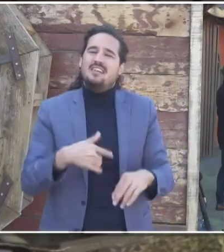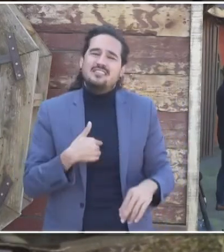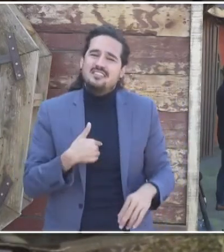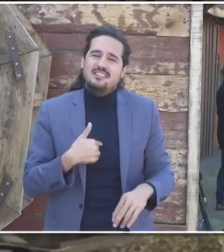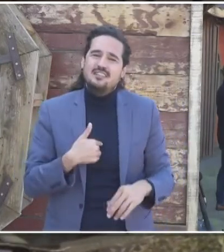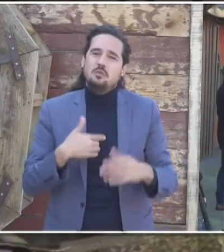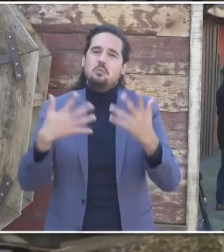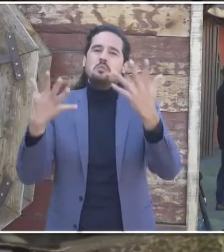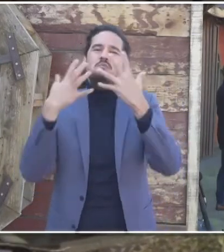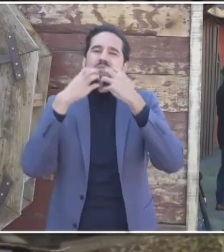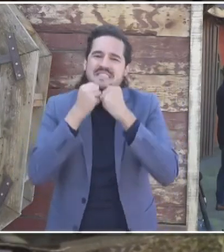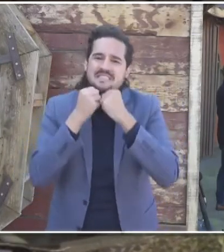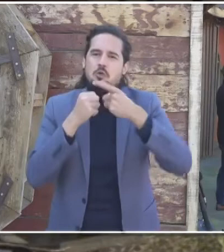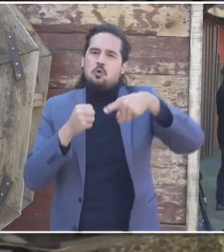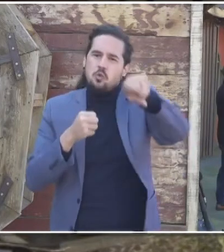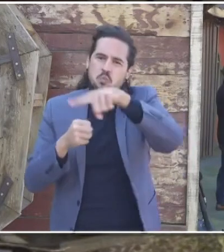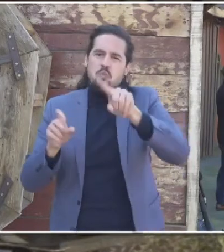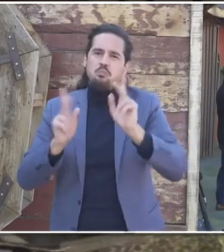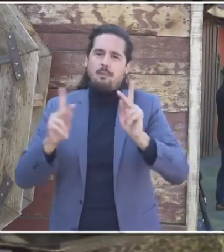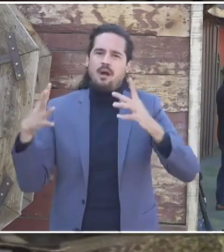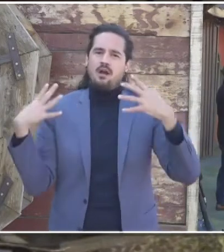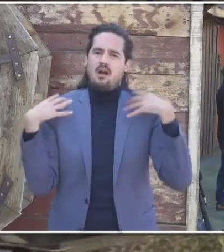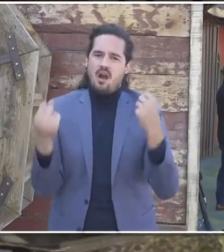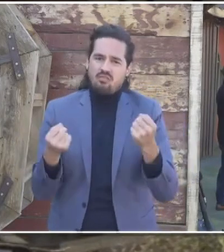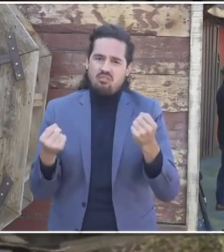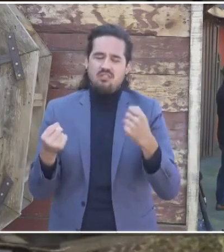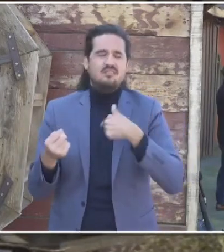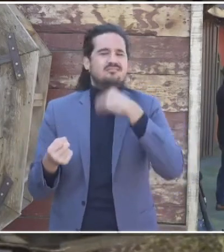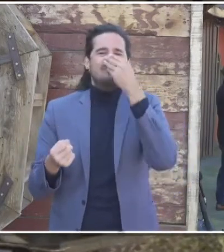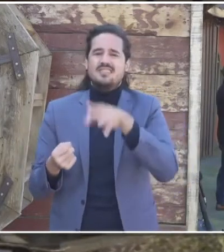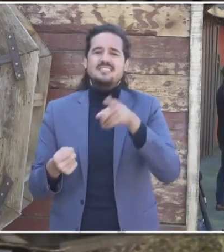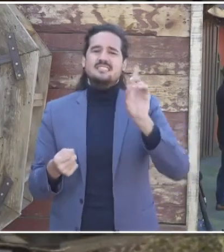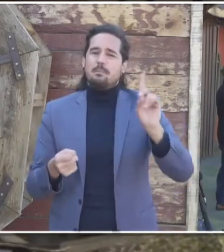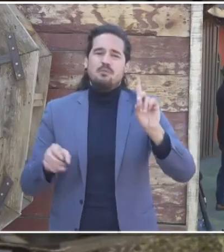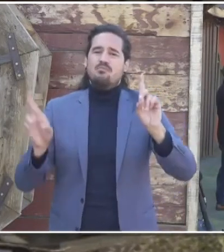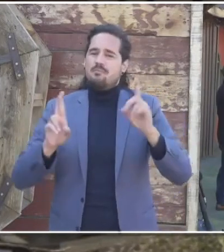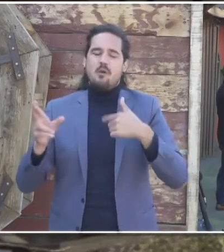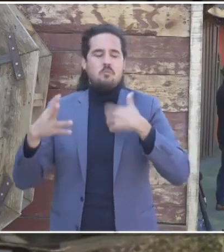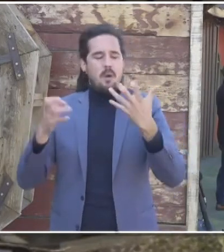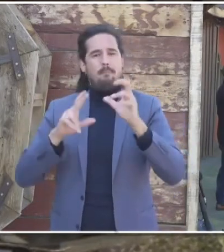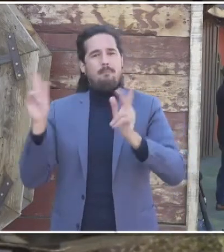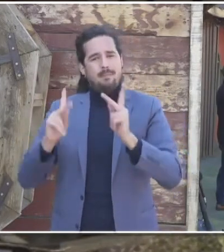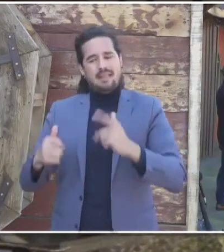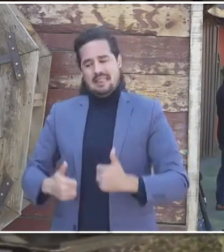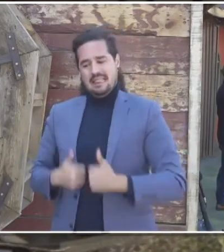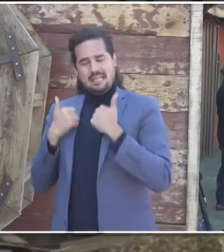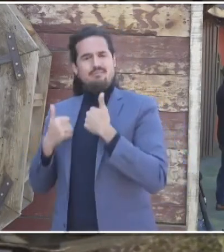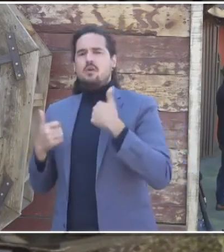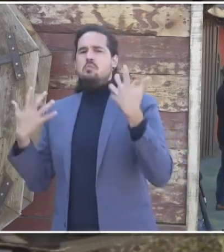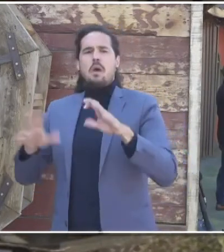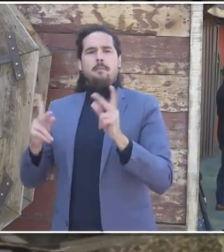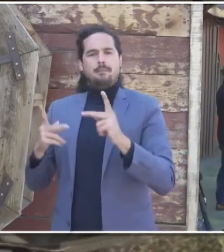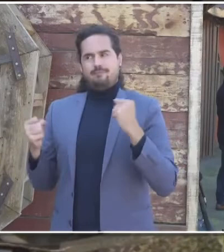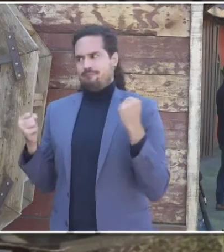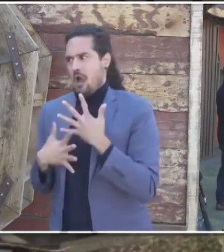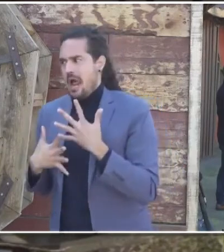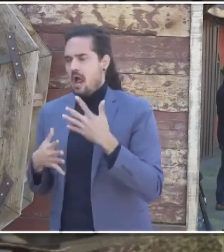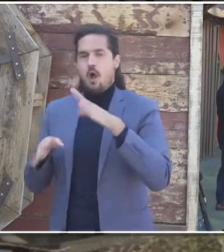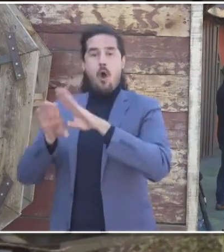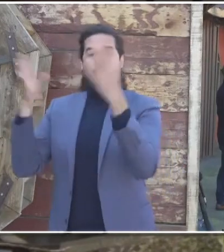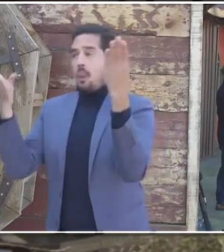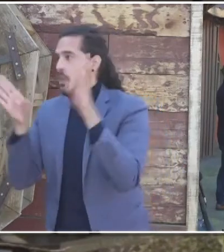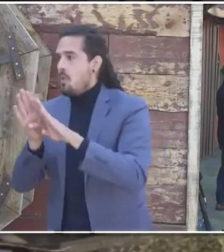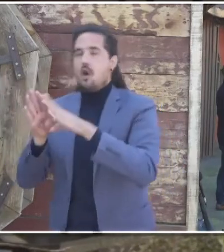loud without fear of a pandemic and without fear of having to go back into the fits and starts this pandemic has